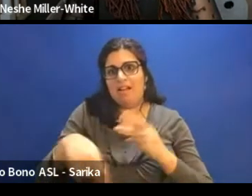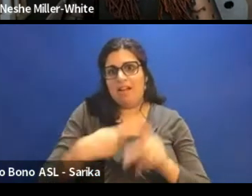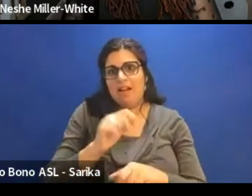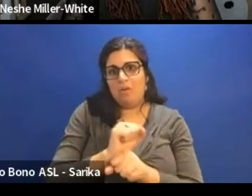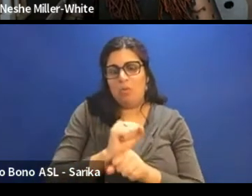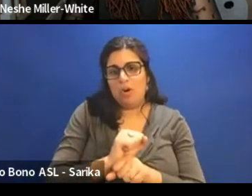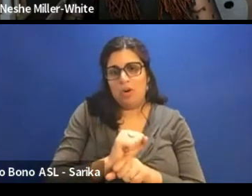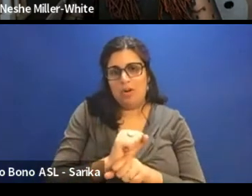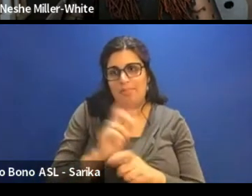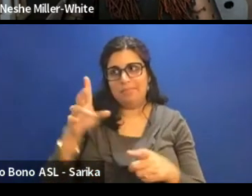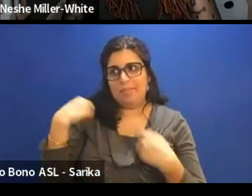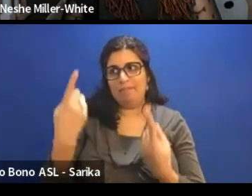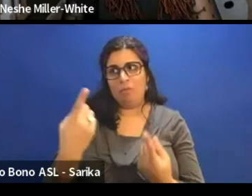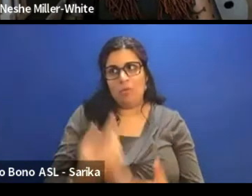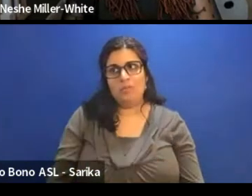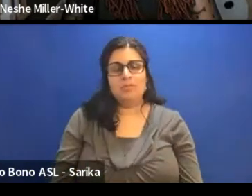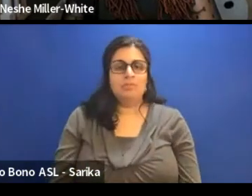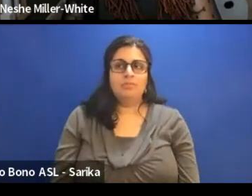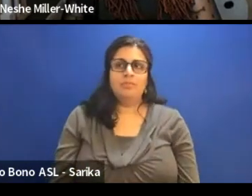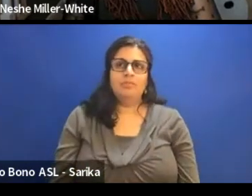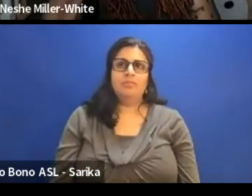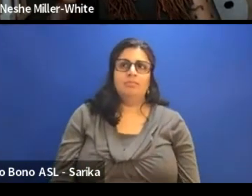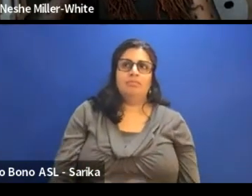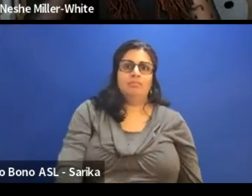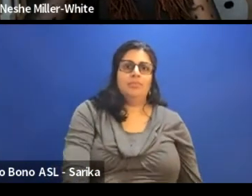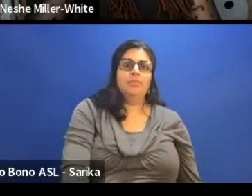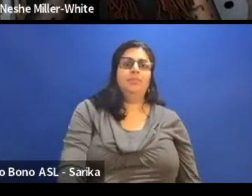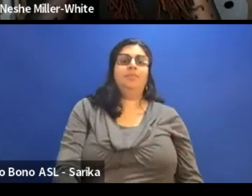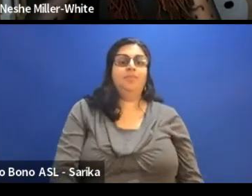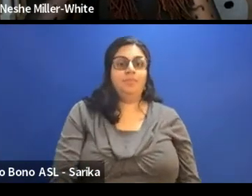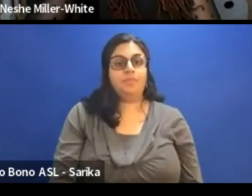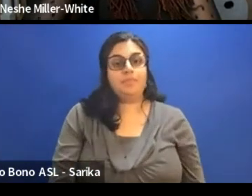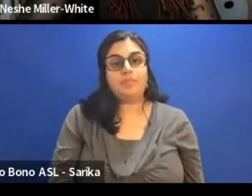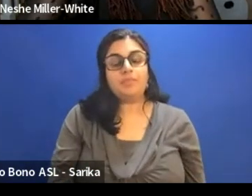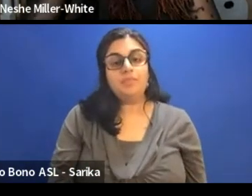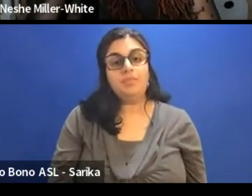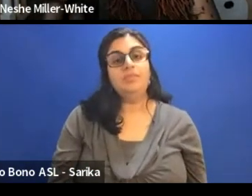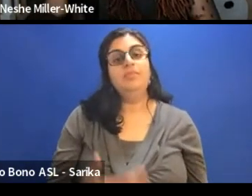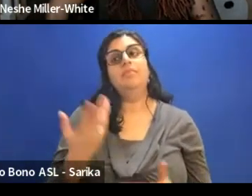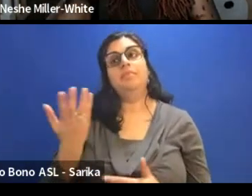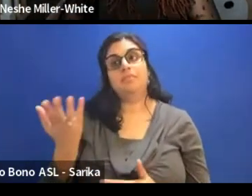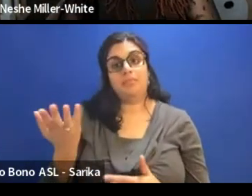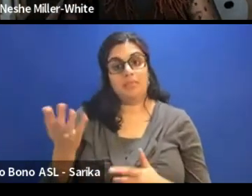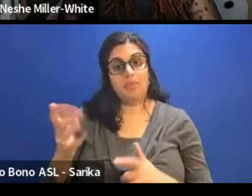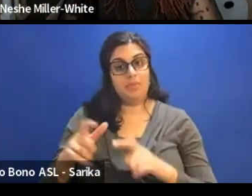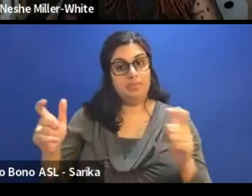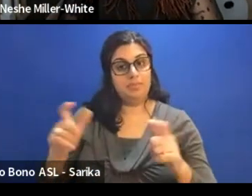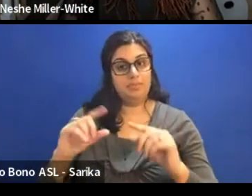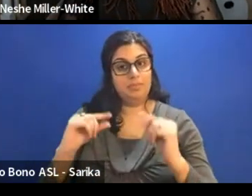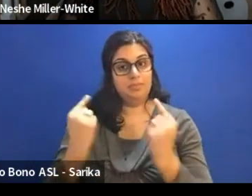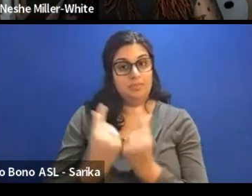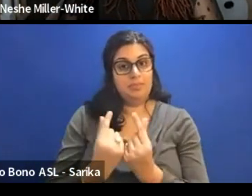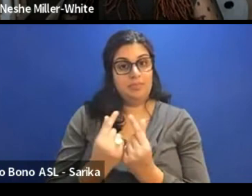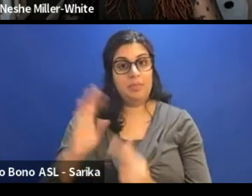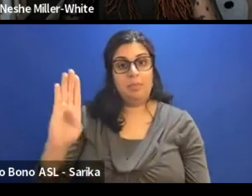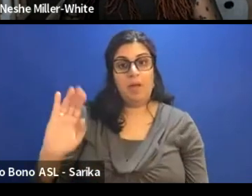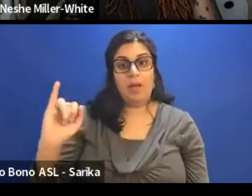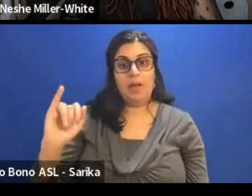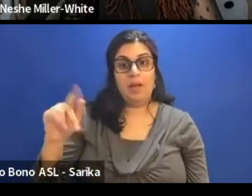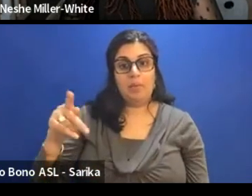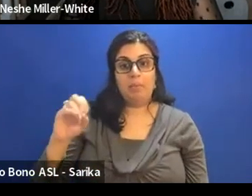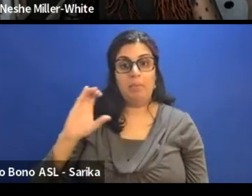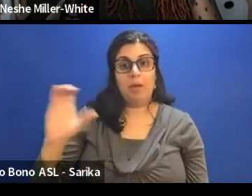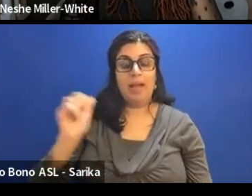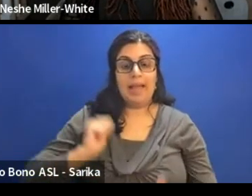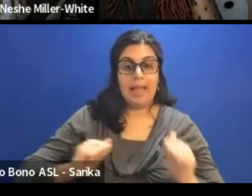And it just so happened that there was a large group of BIPOC